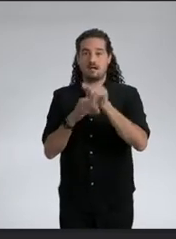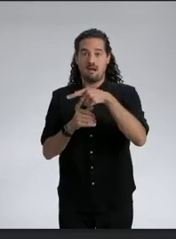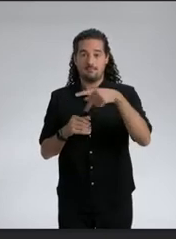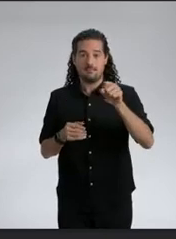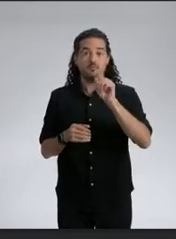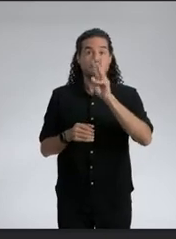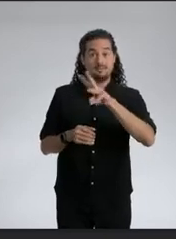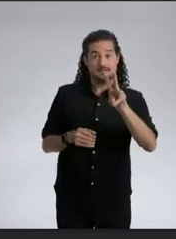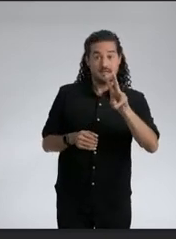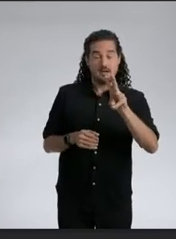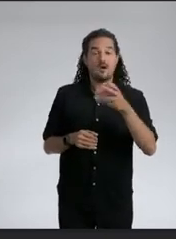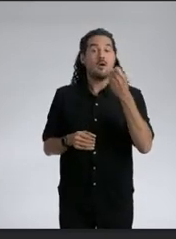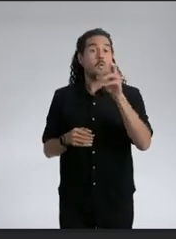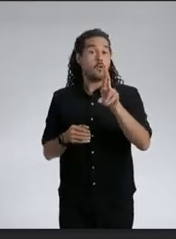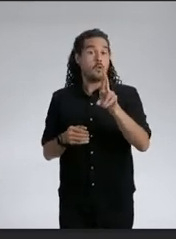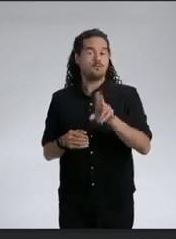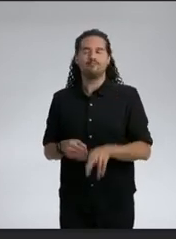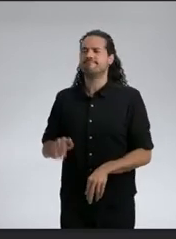or